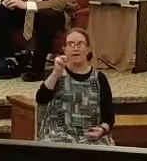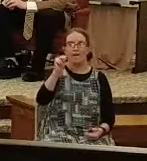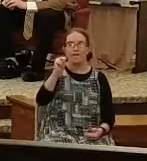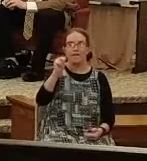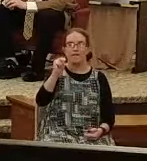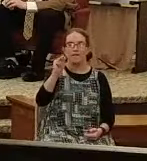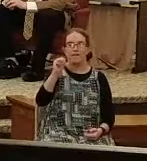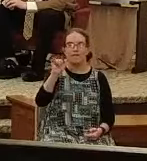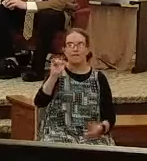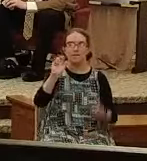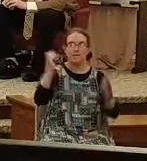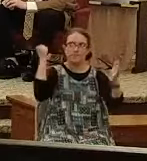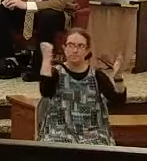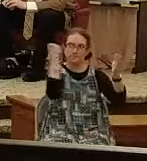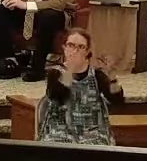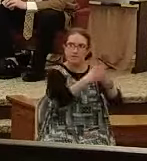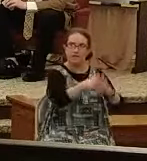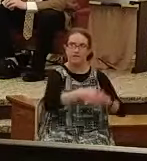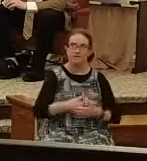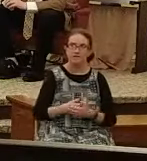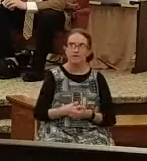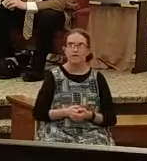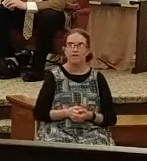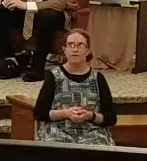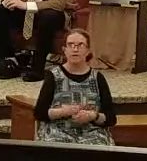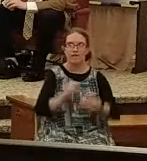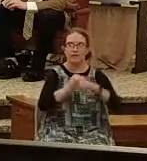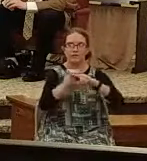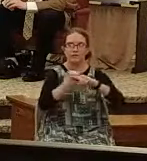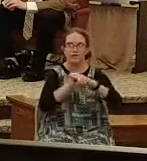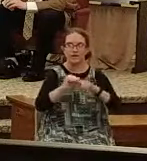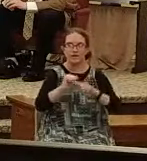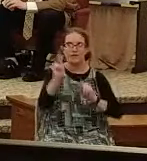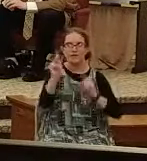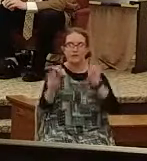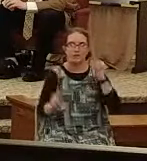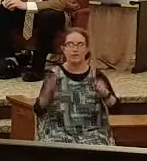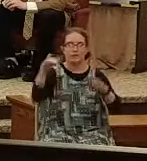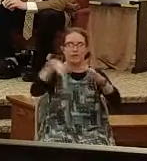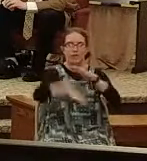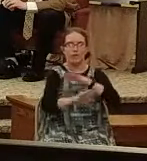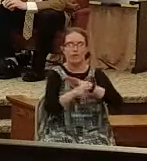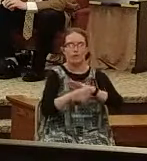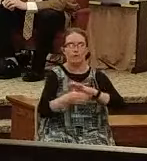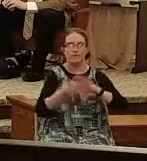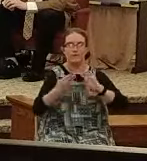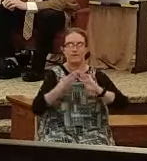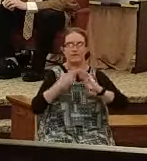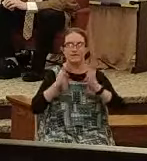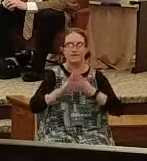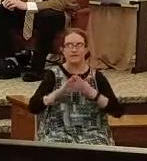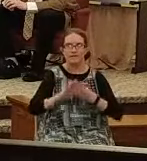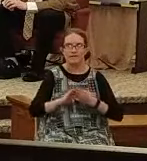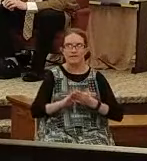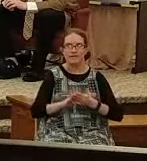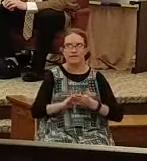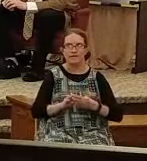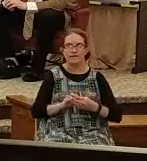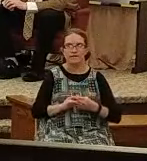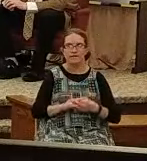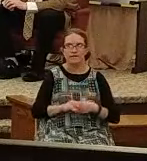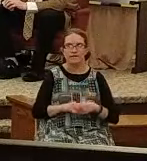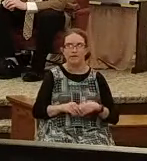attack. Hallelujah. They are training these guys to go into a Vietnamese village and to expect Viet